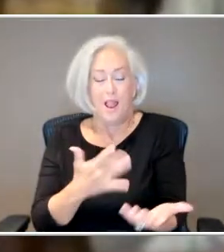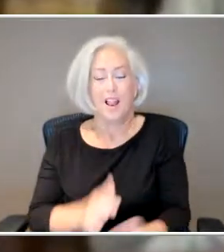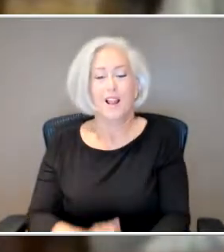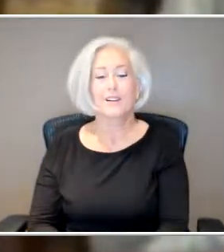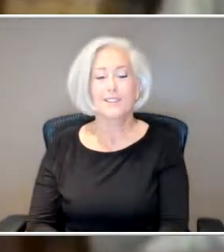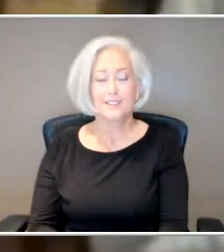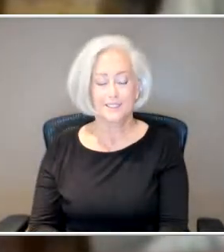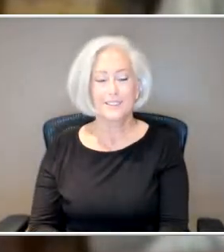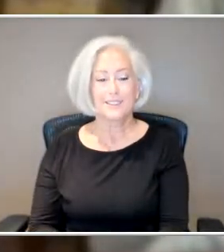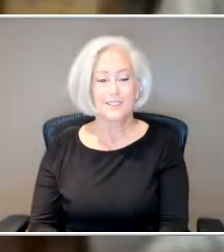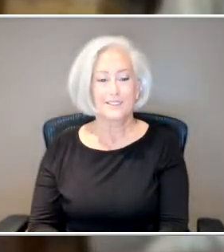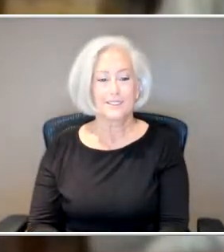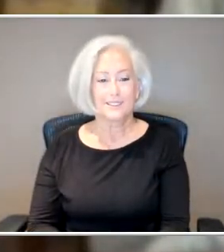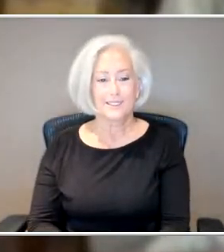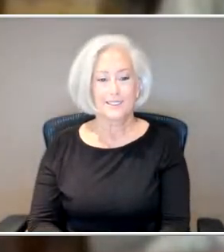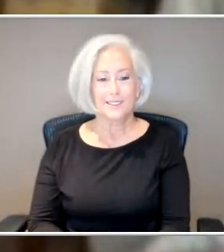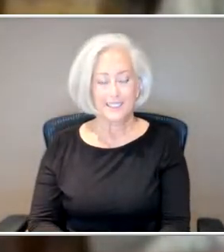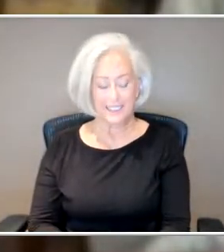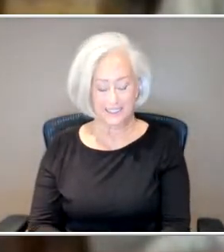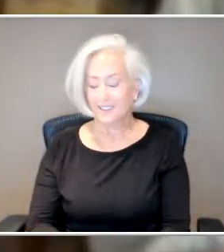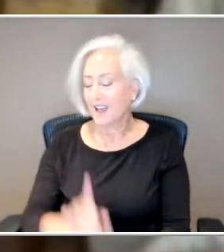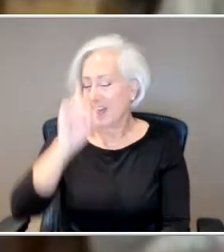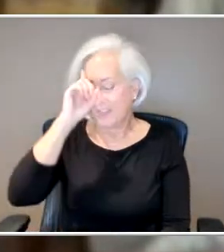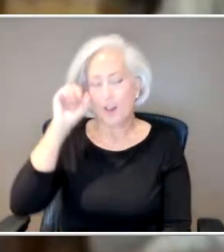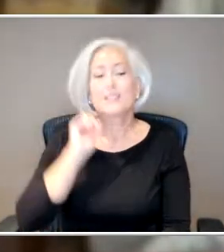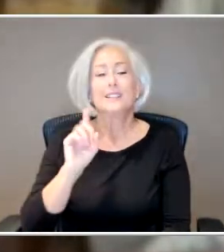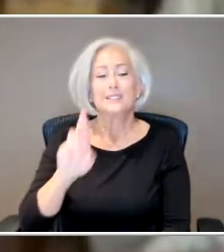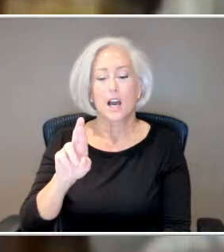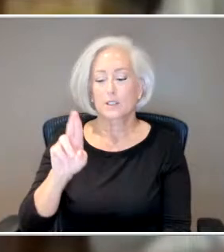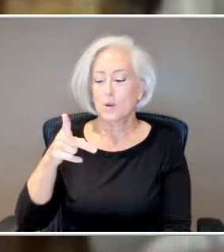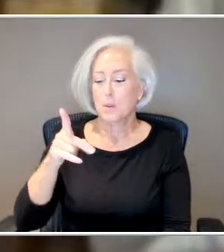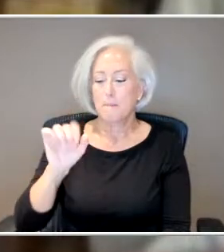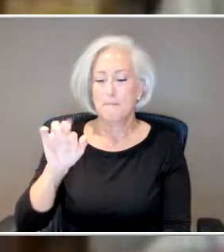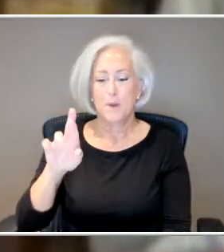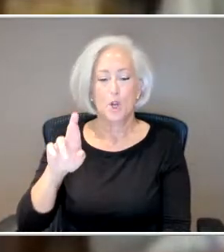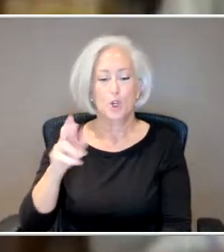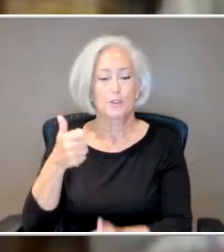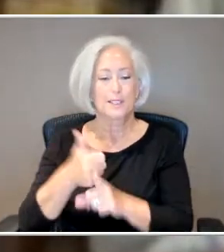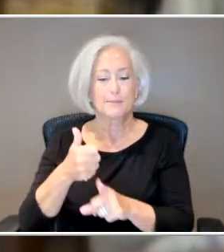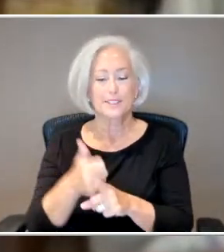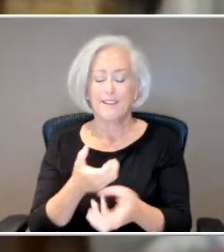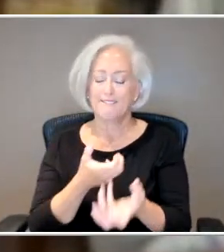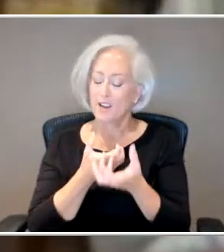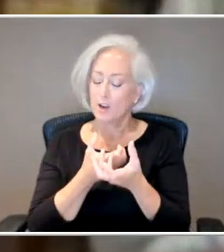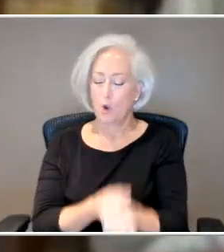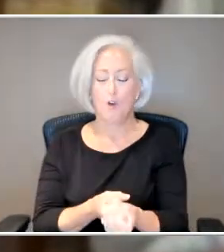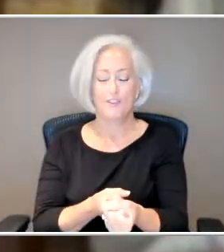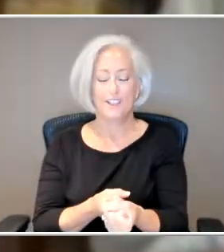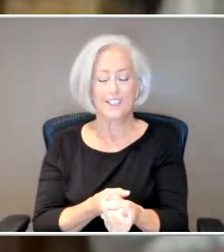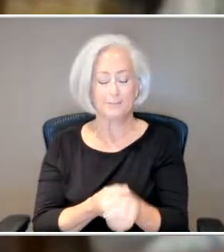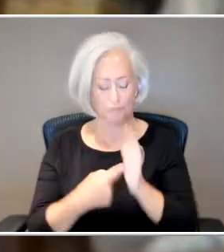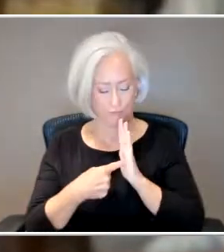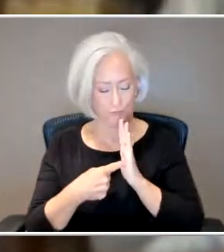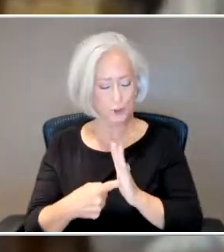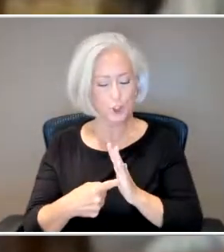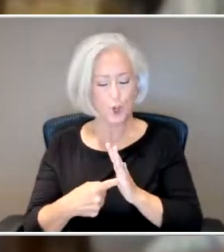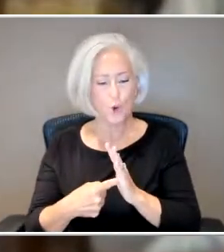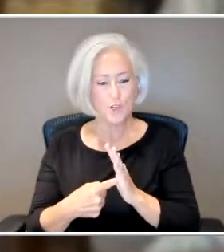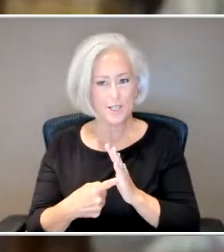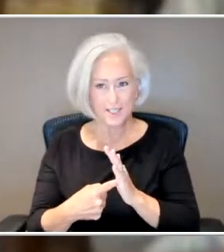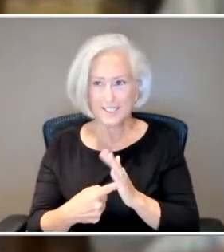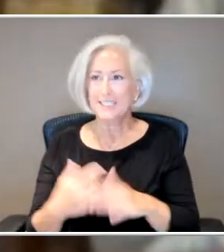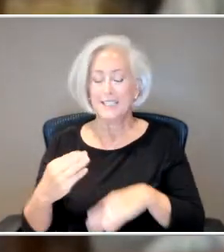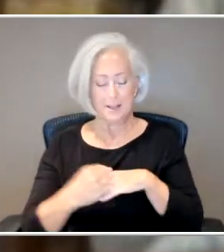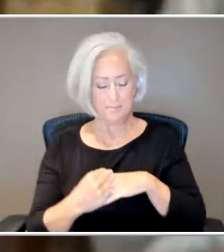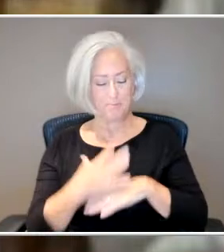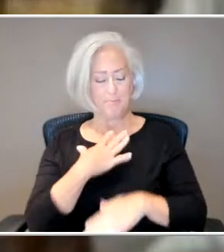I felt Dr. Parker's a pretty confident guy, and he exuded that, and it rubbed off on me, and I